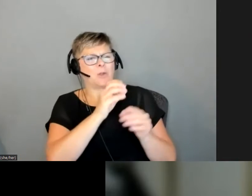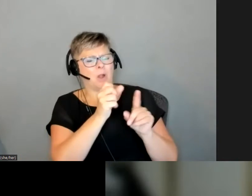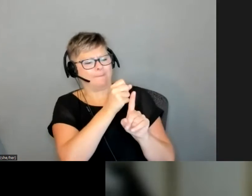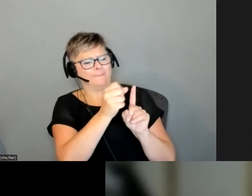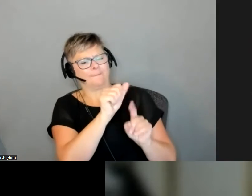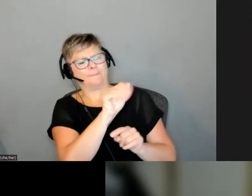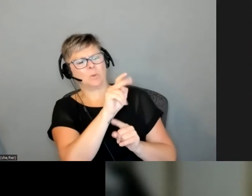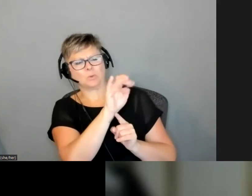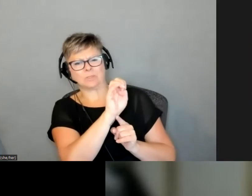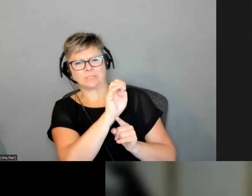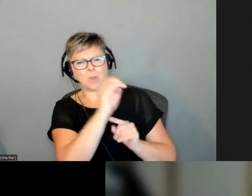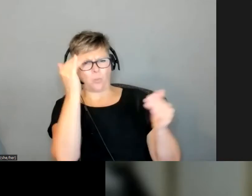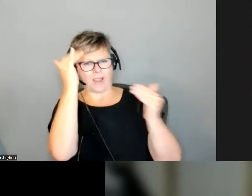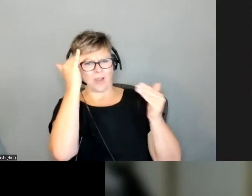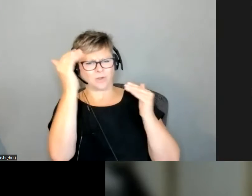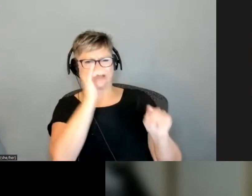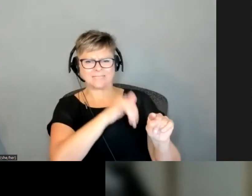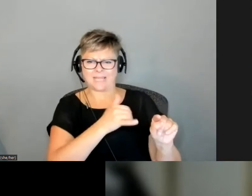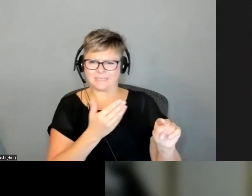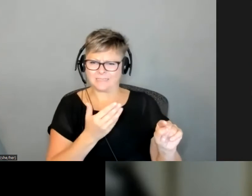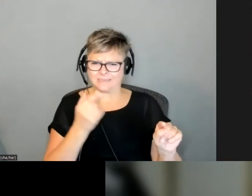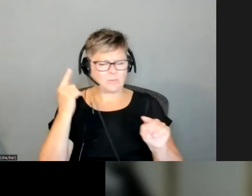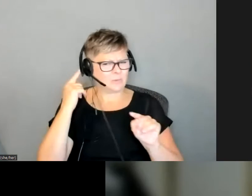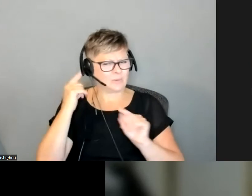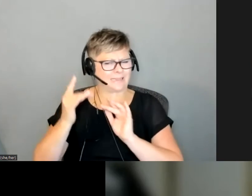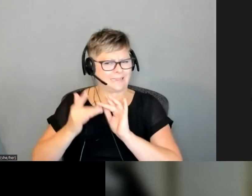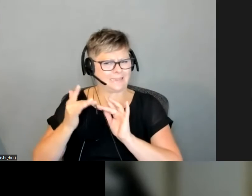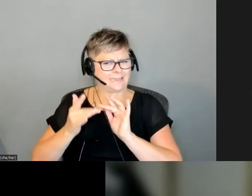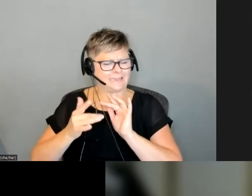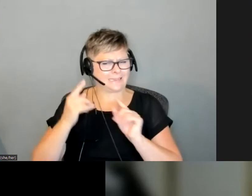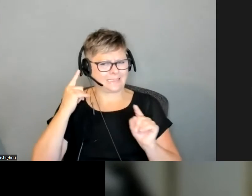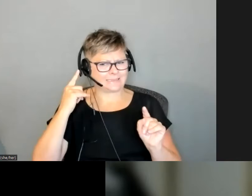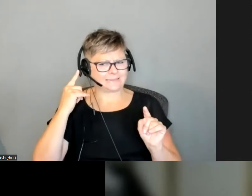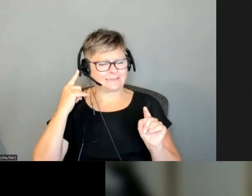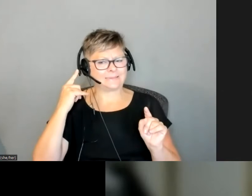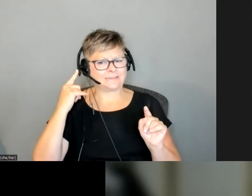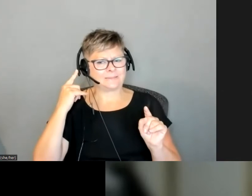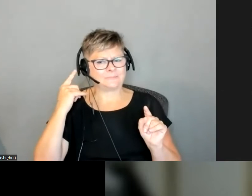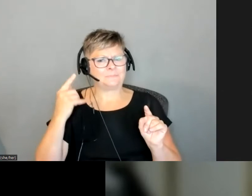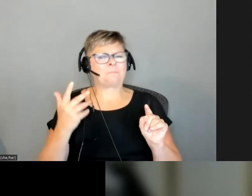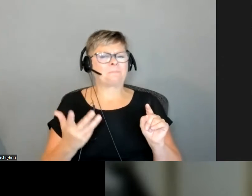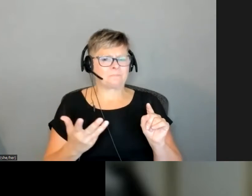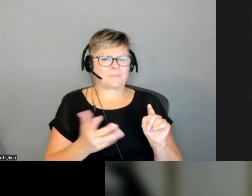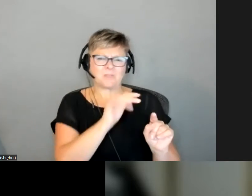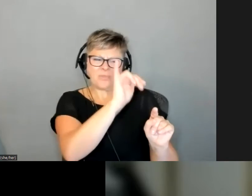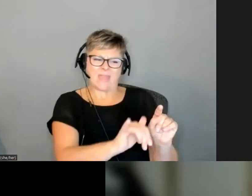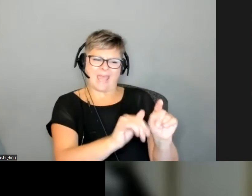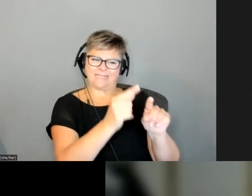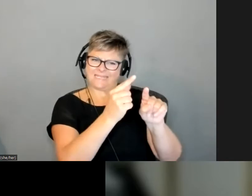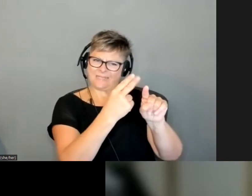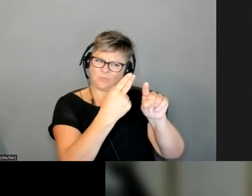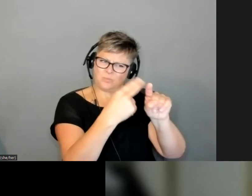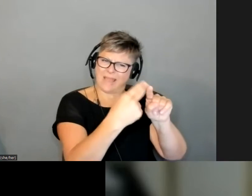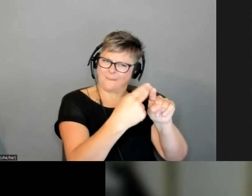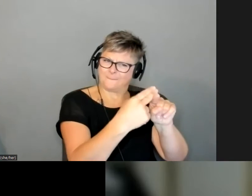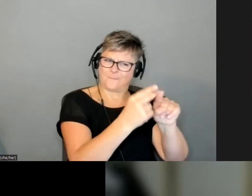Day, and you know, we have like balloons and whatnot, and it's kind of doesn't fit in